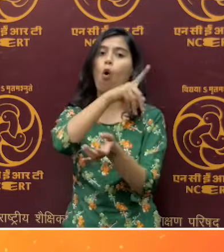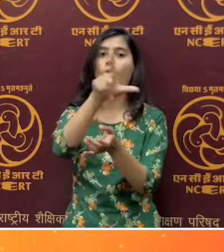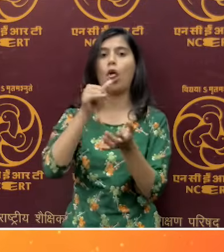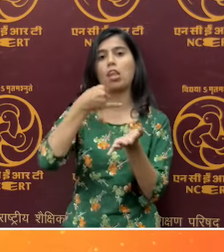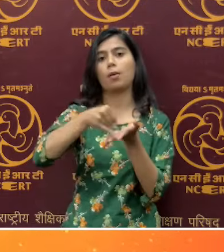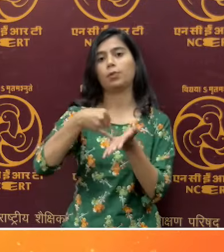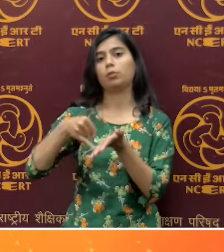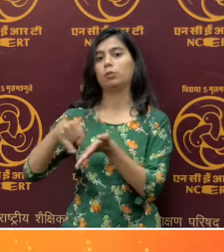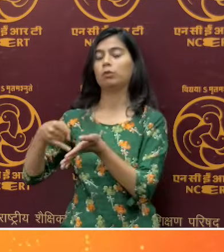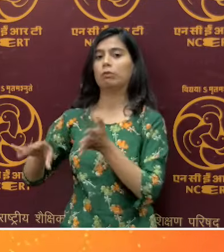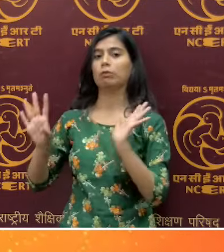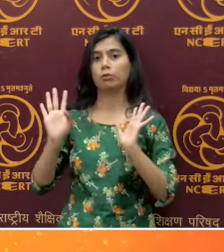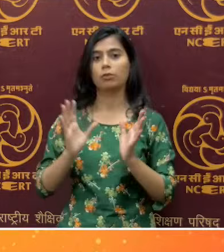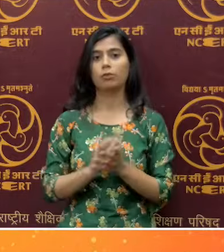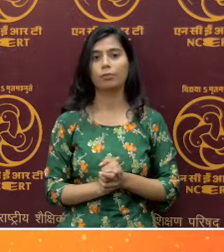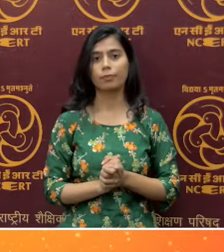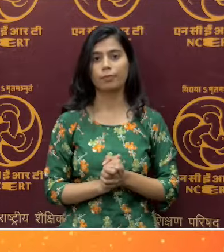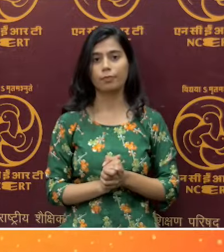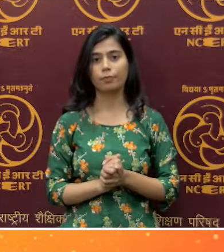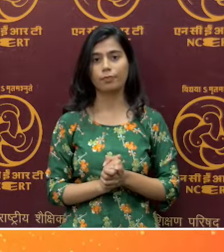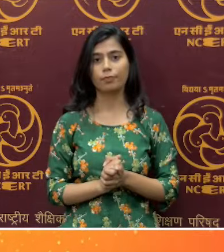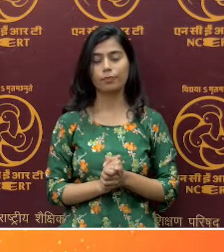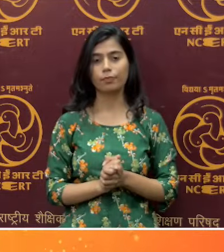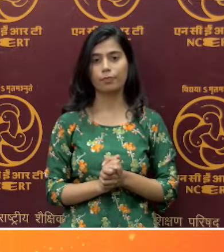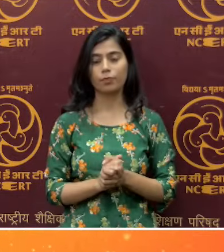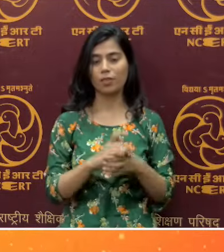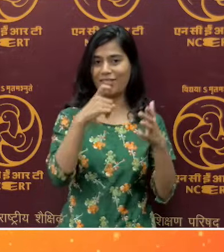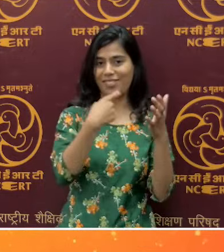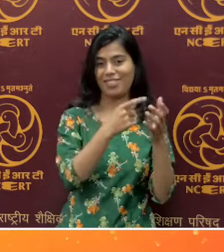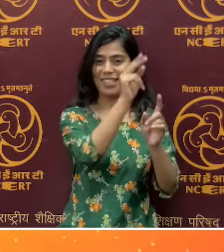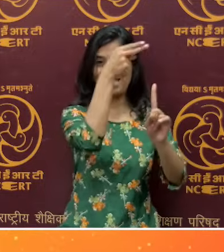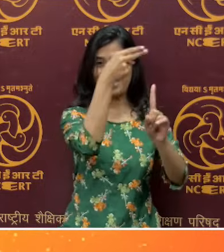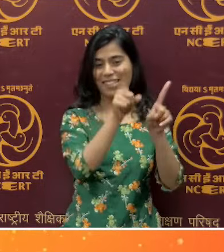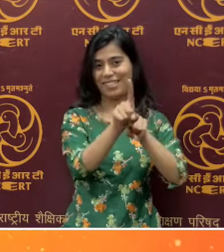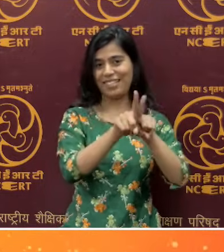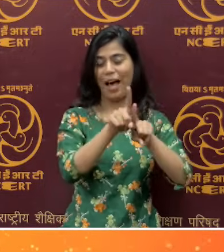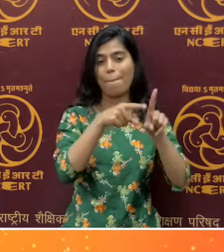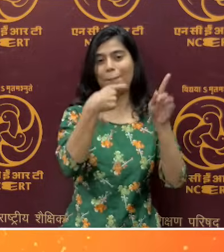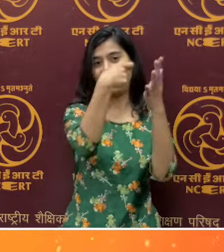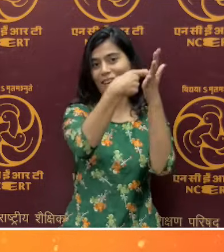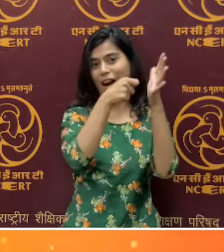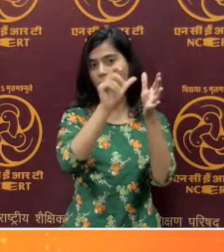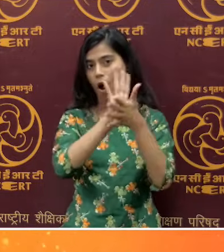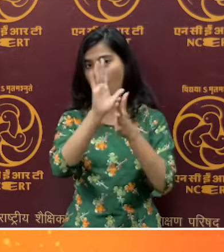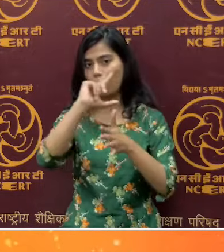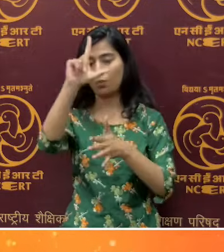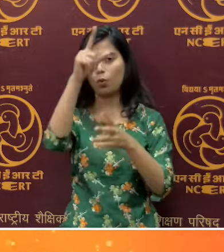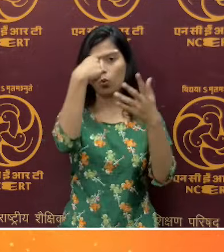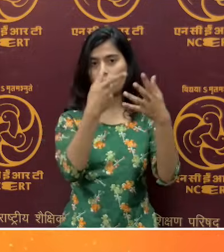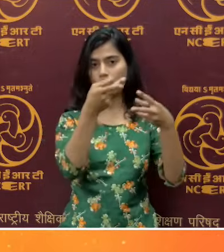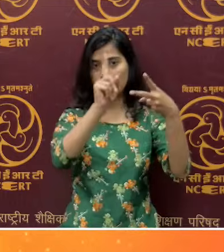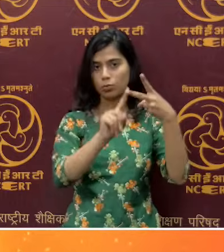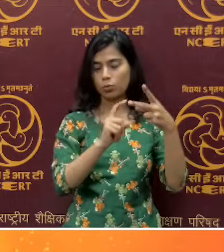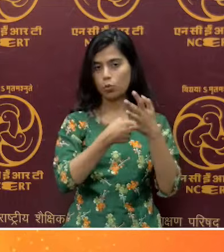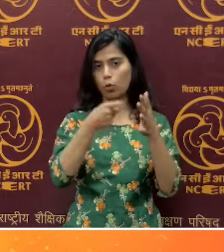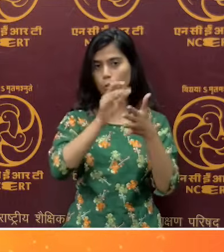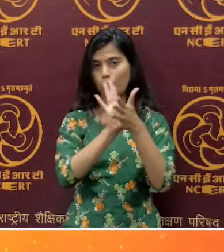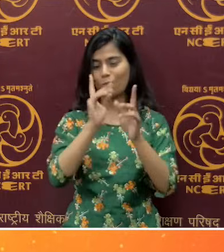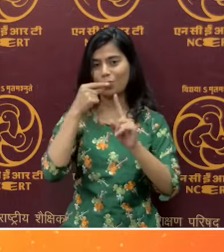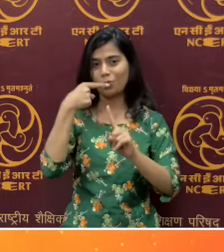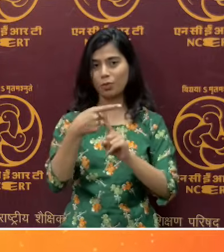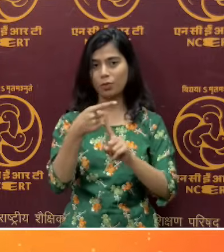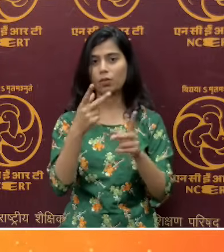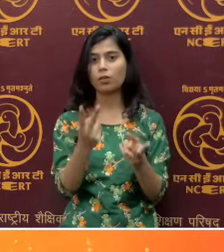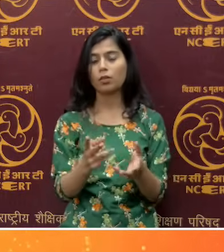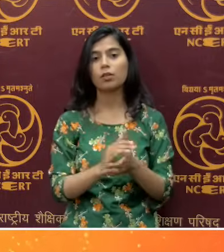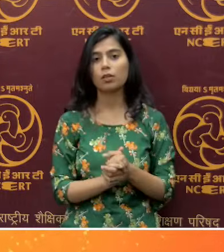has been created, Rahul and Rohit. So now you can see when you start on this screening. So I will create